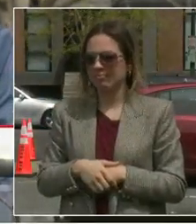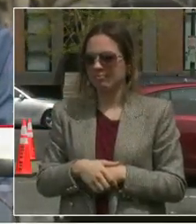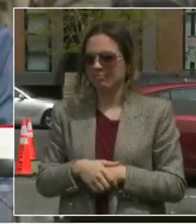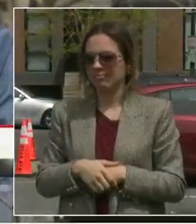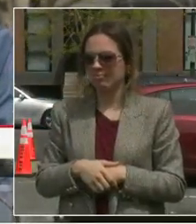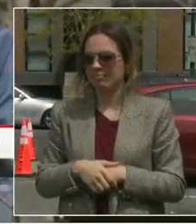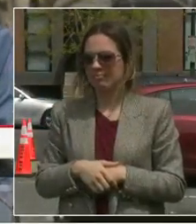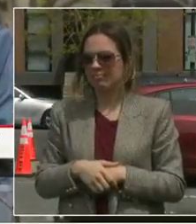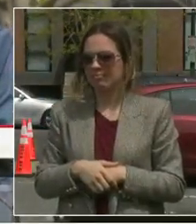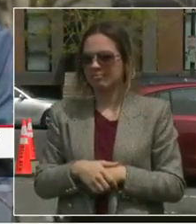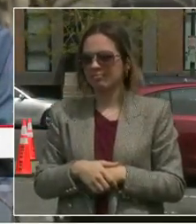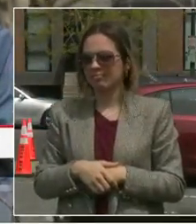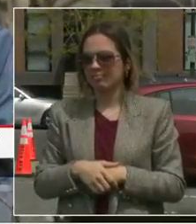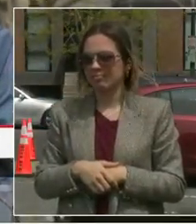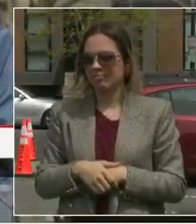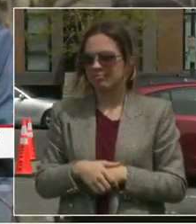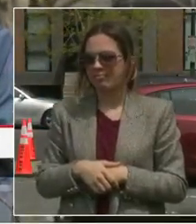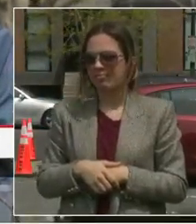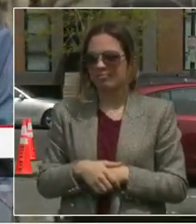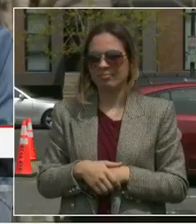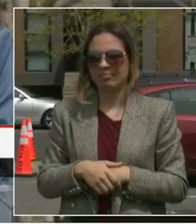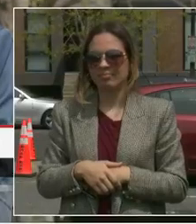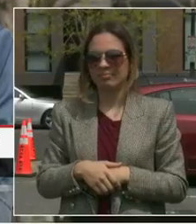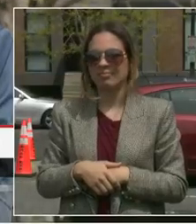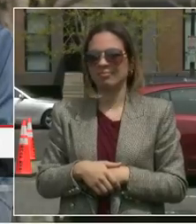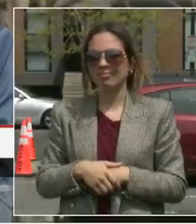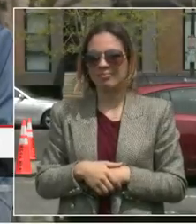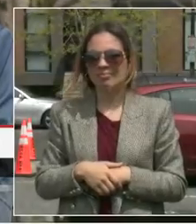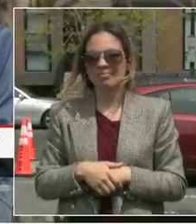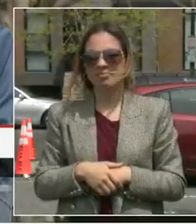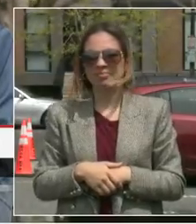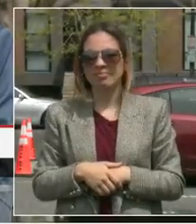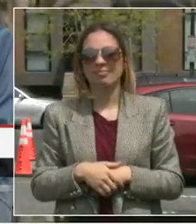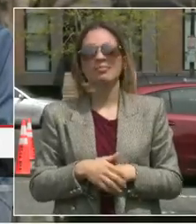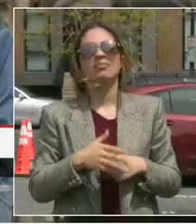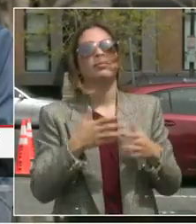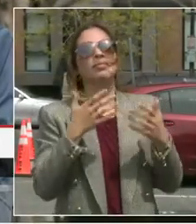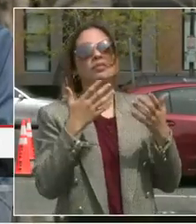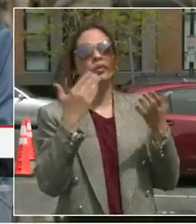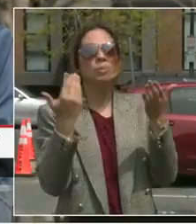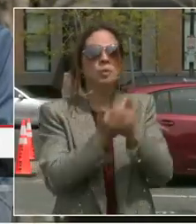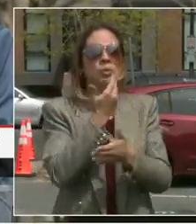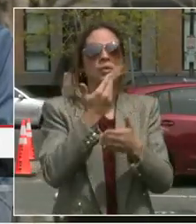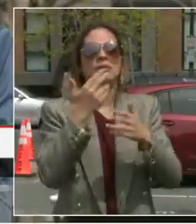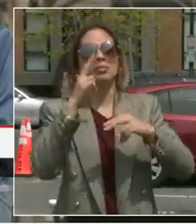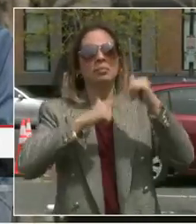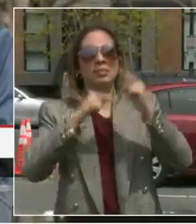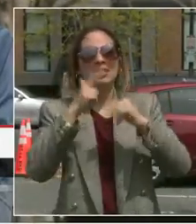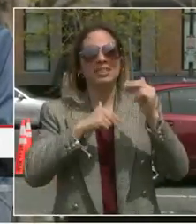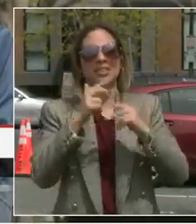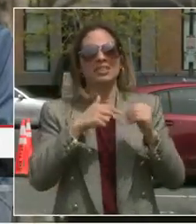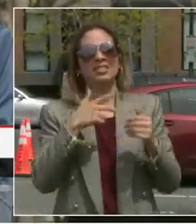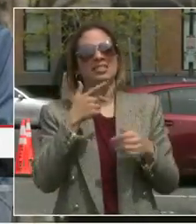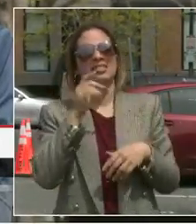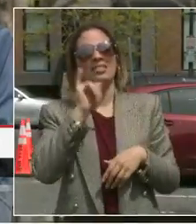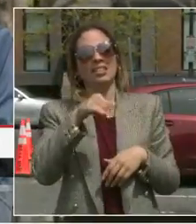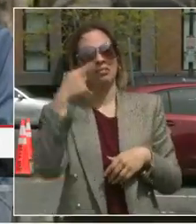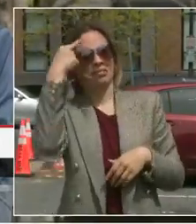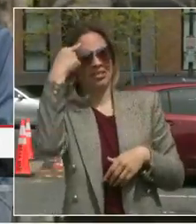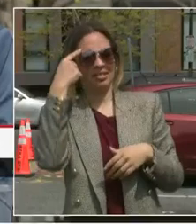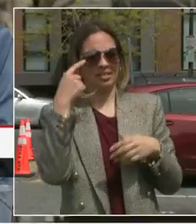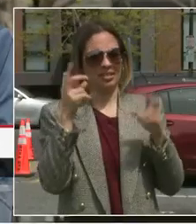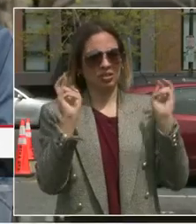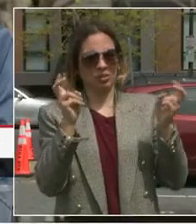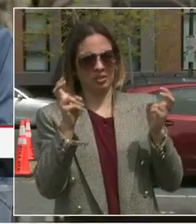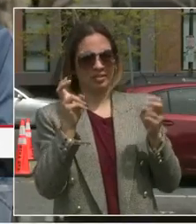The people that y'all let in, like the new buildings that we have right here, and the ones that really have mental issues, what do y'all do with them? Because like when they